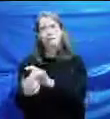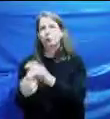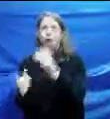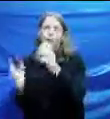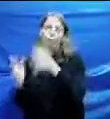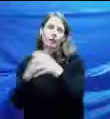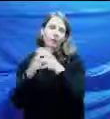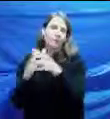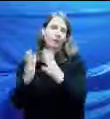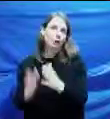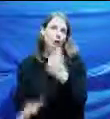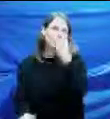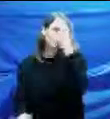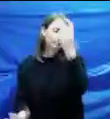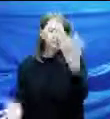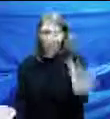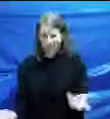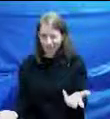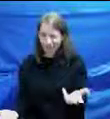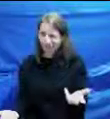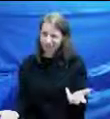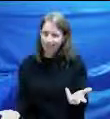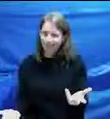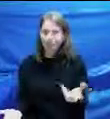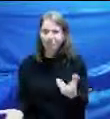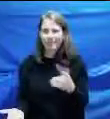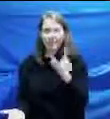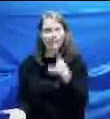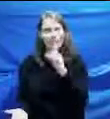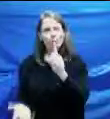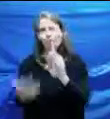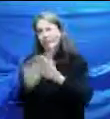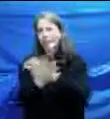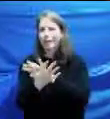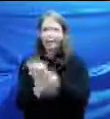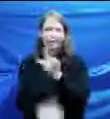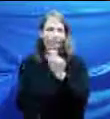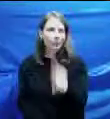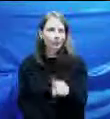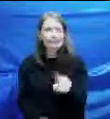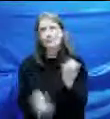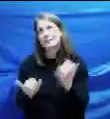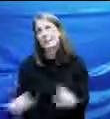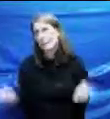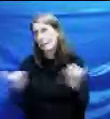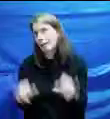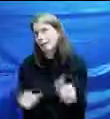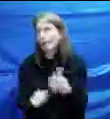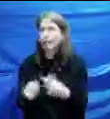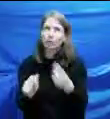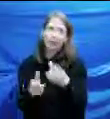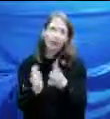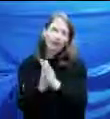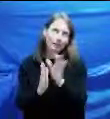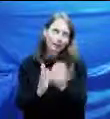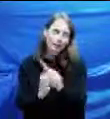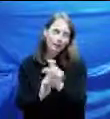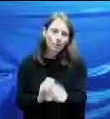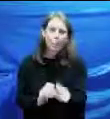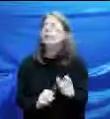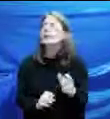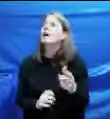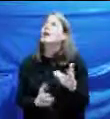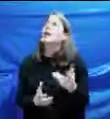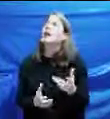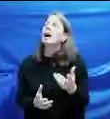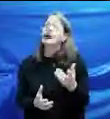for is questions that are really specific. Yeah. Like not what's the main idea theme, or but what's happening in this paragraph, what's happening here, how does this argument Right.